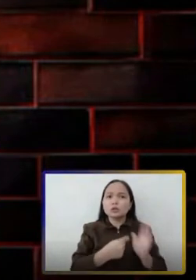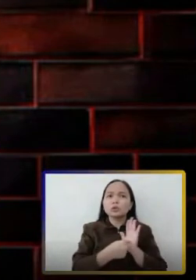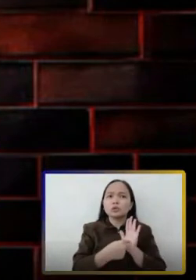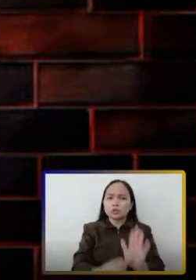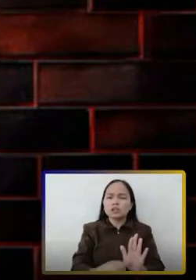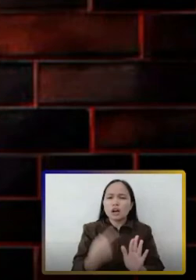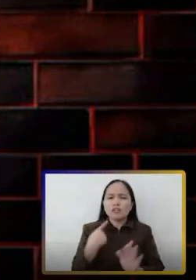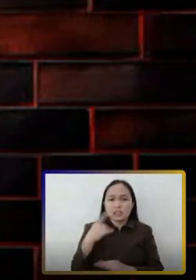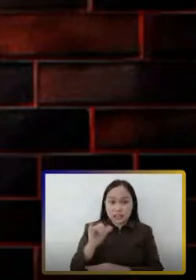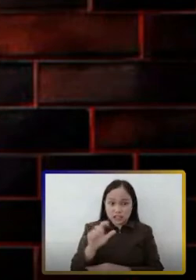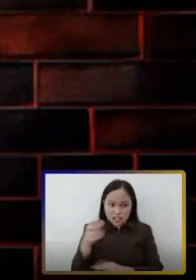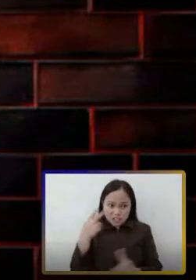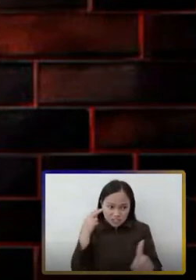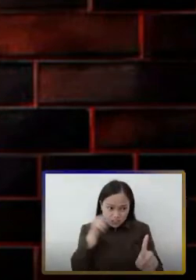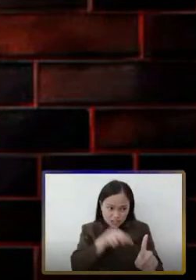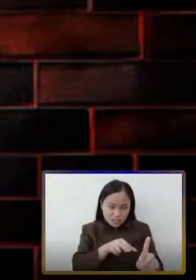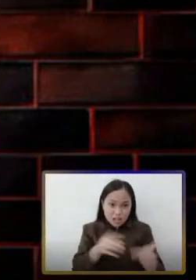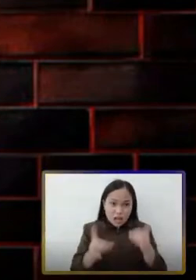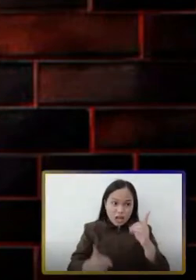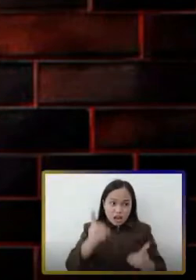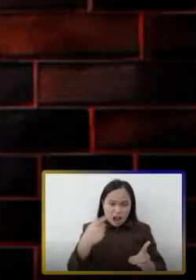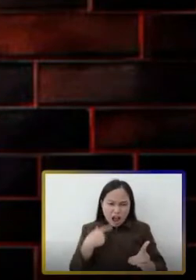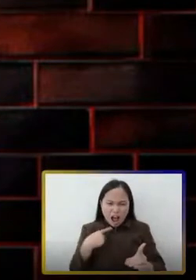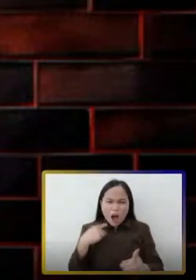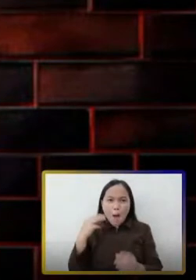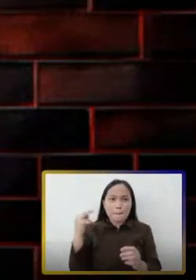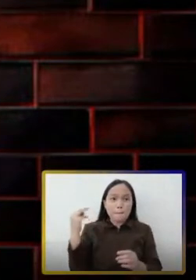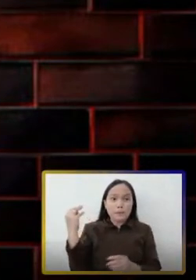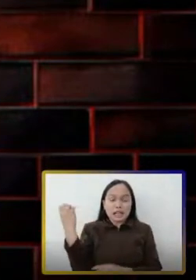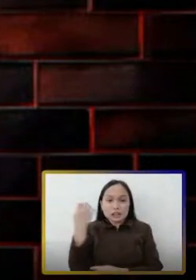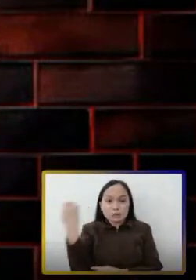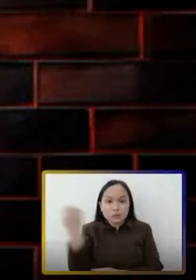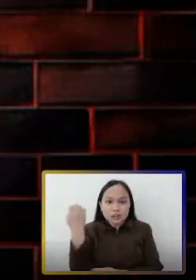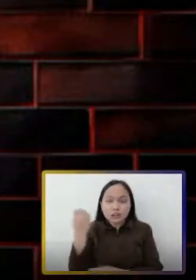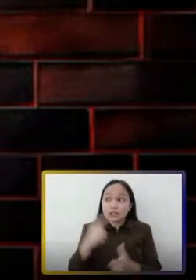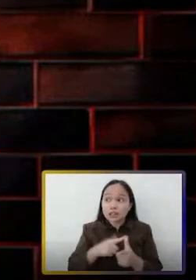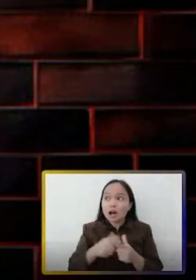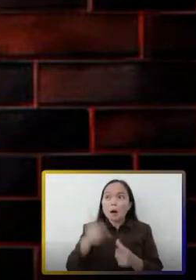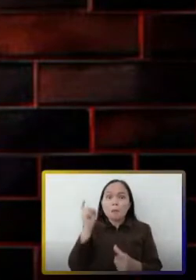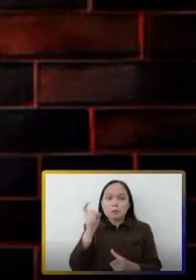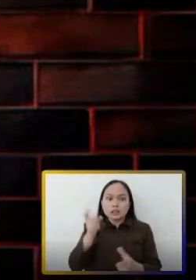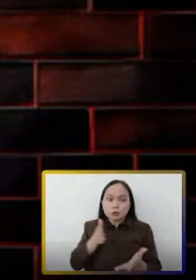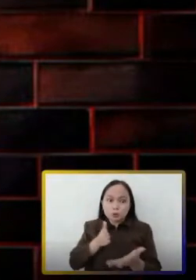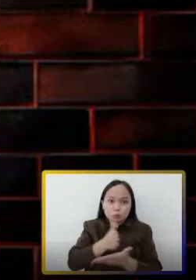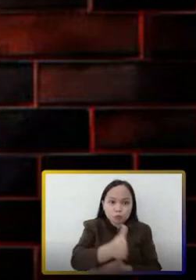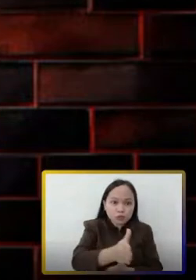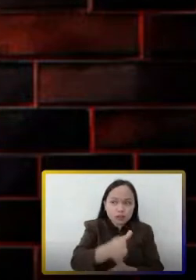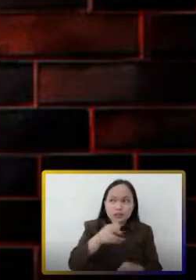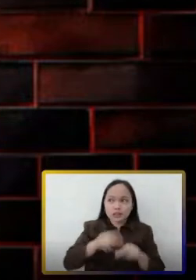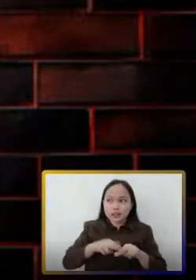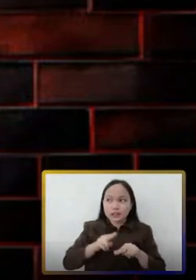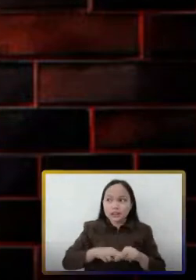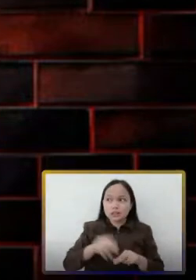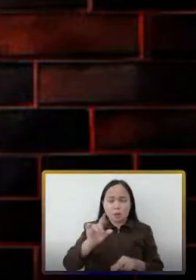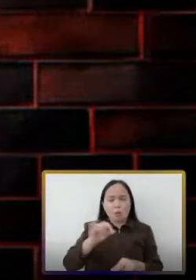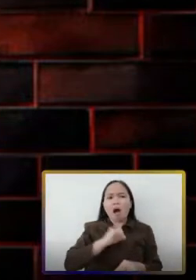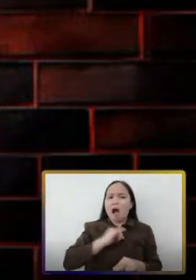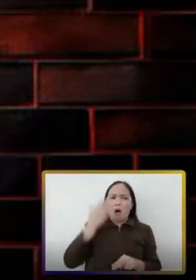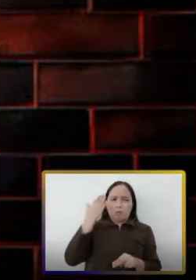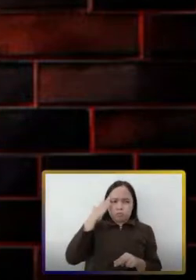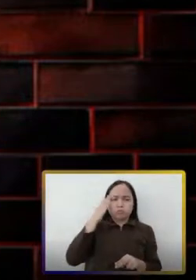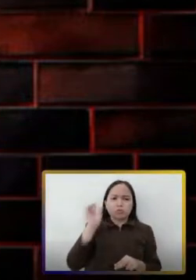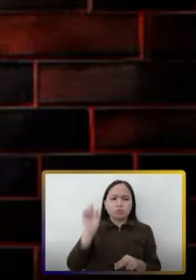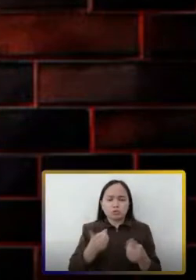how Dylan noticed the driver was having a medical emergency and immediately sprang from his seat. I just knew what to do in